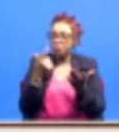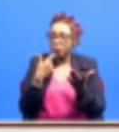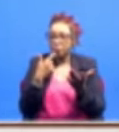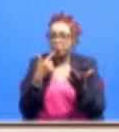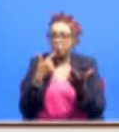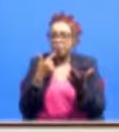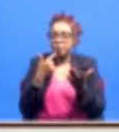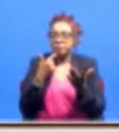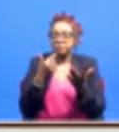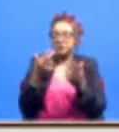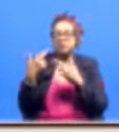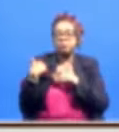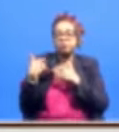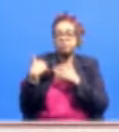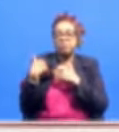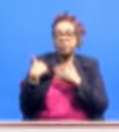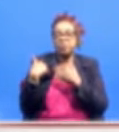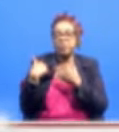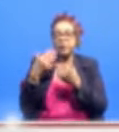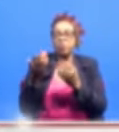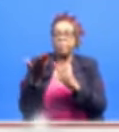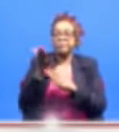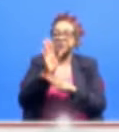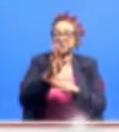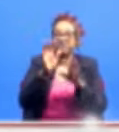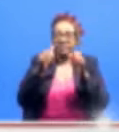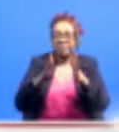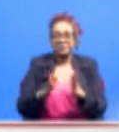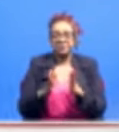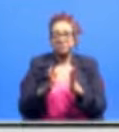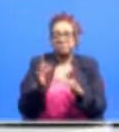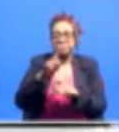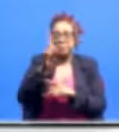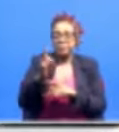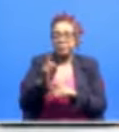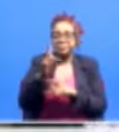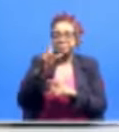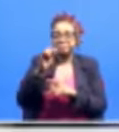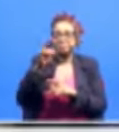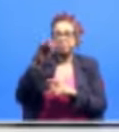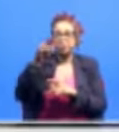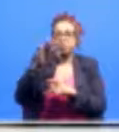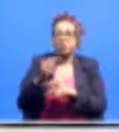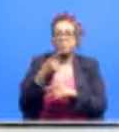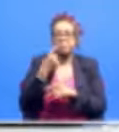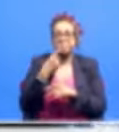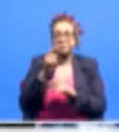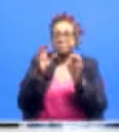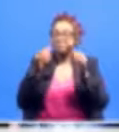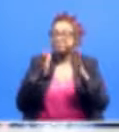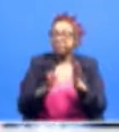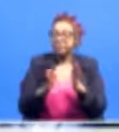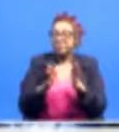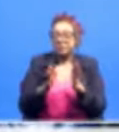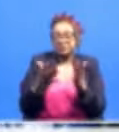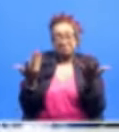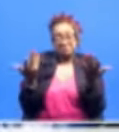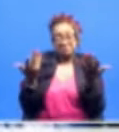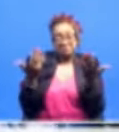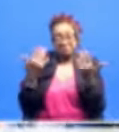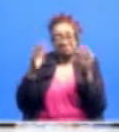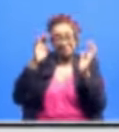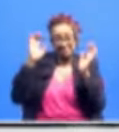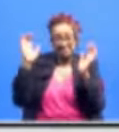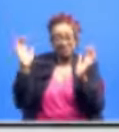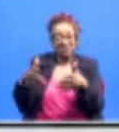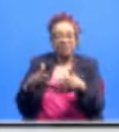take responsibility and compensate the farmers. Linturi insinuating that farmers are on their own.